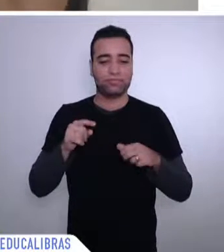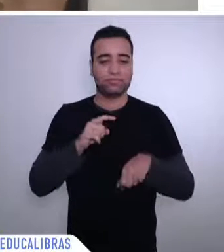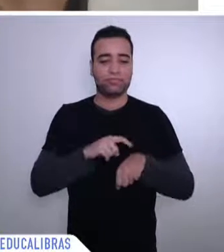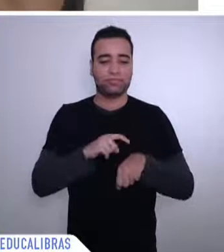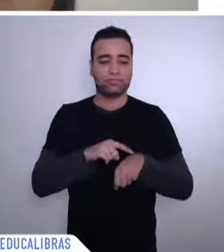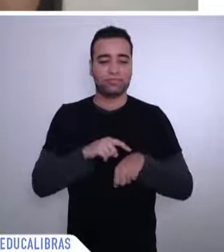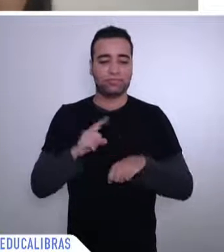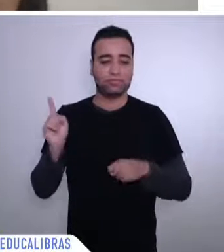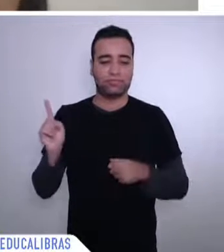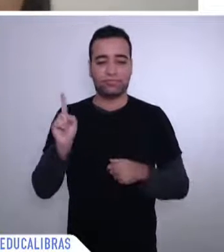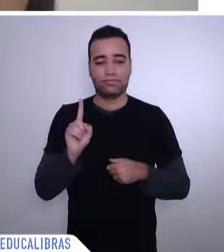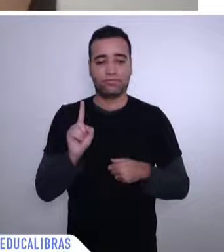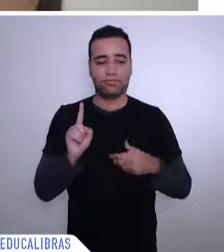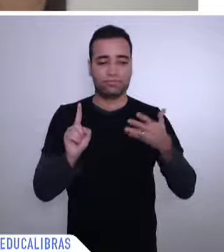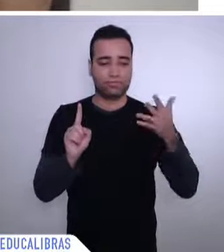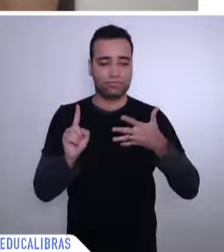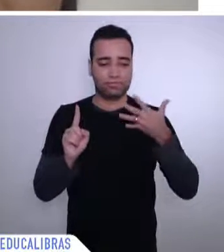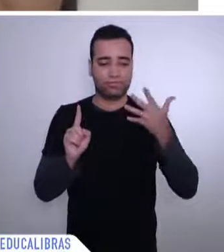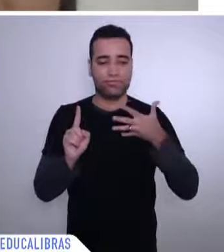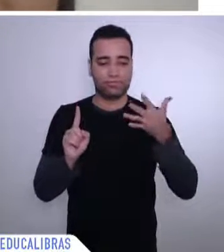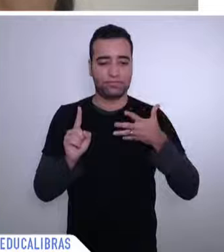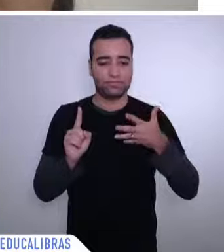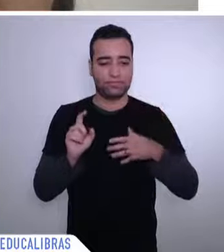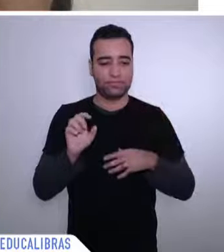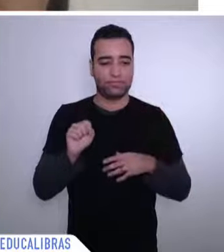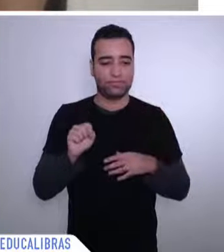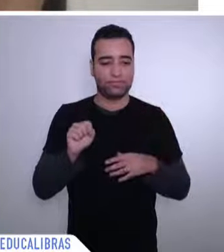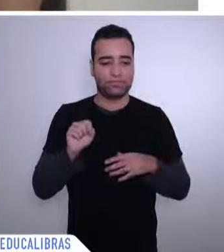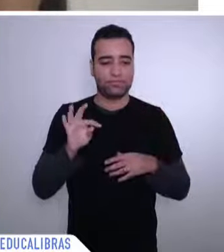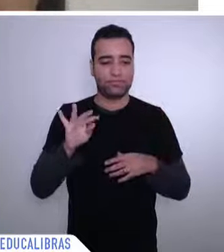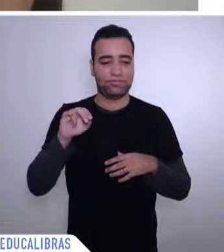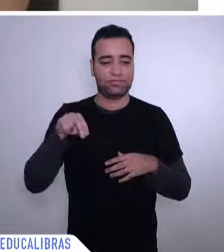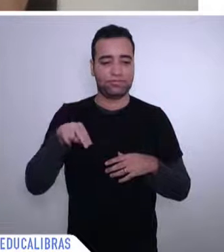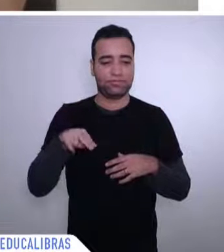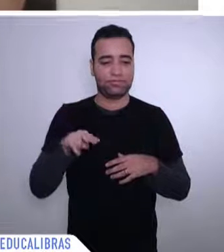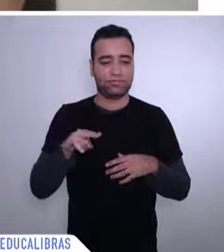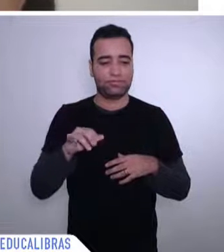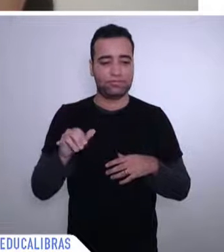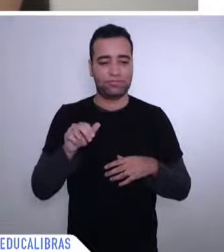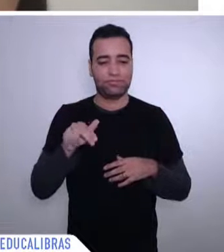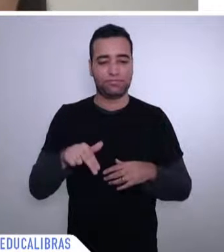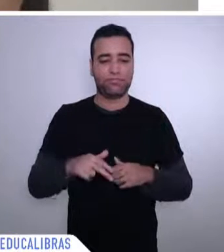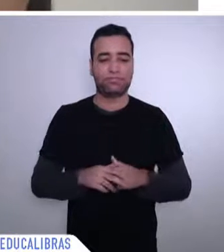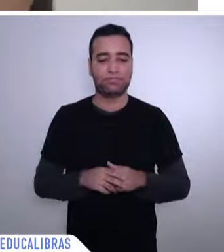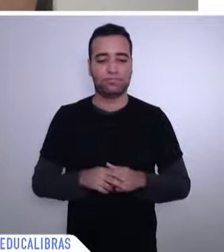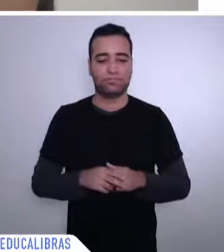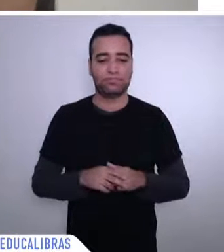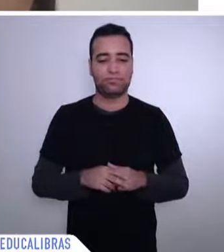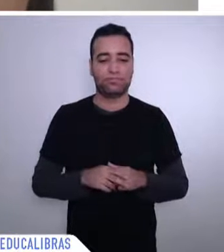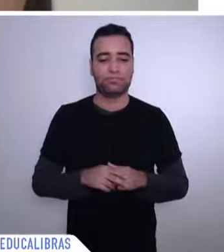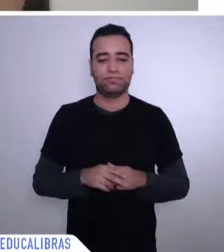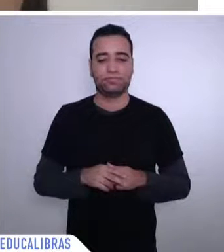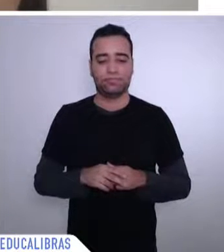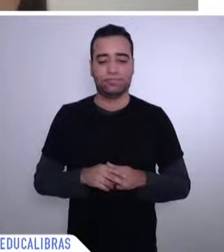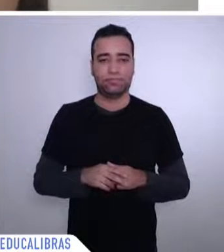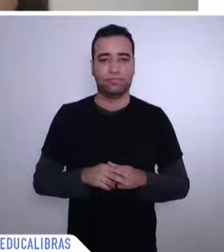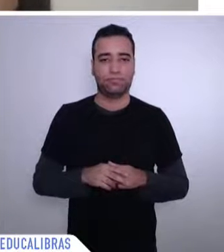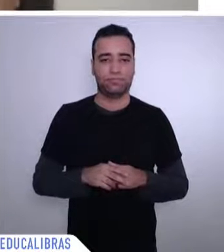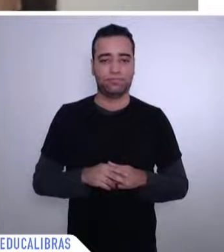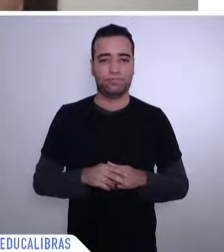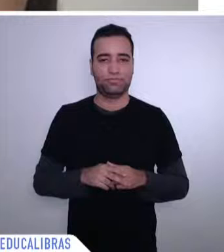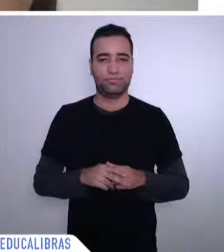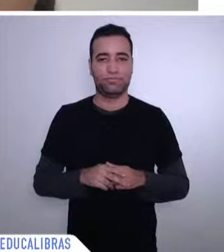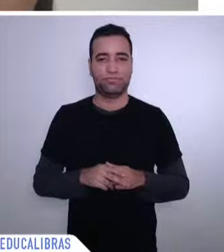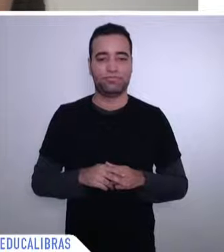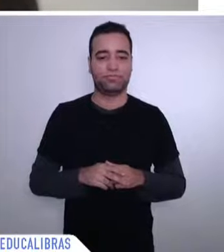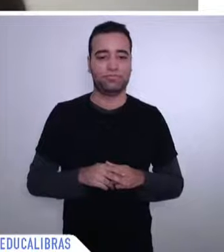situations. Considering Give us an input from your work at the Future of Work Initiative. We would be